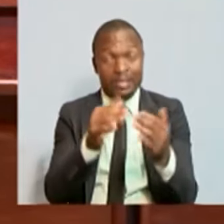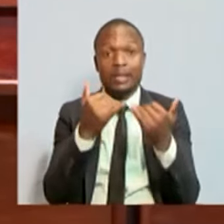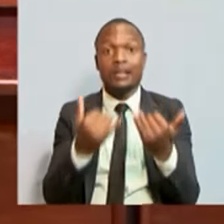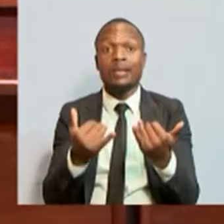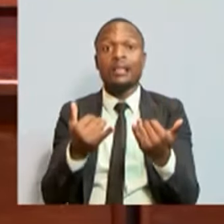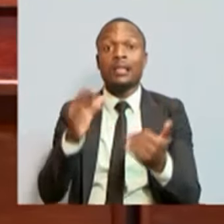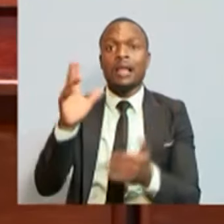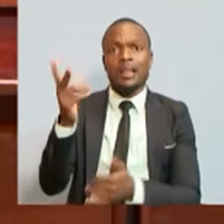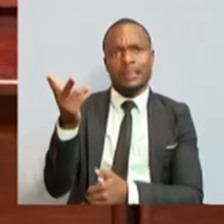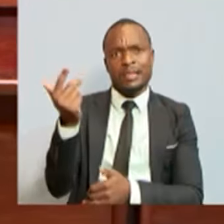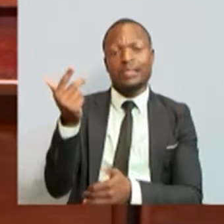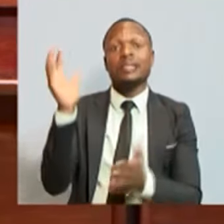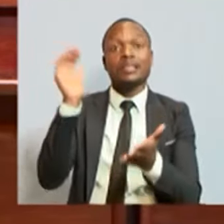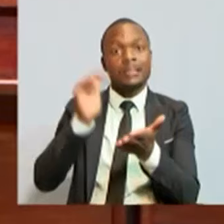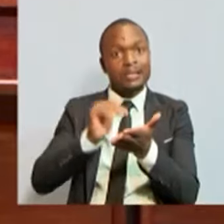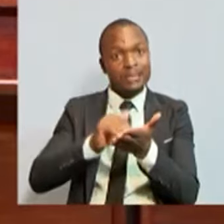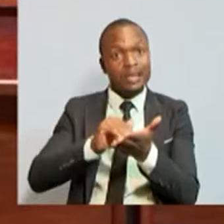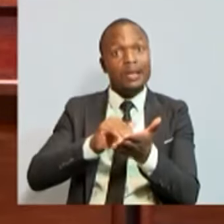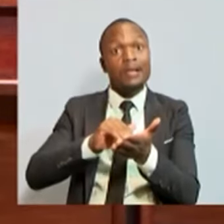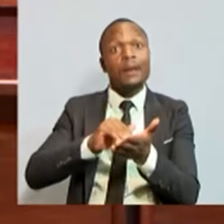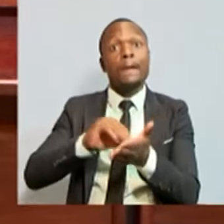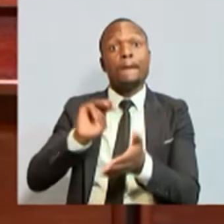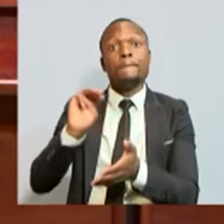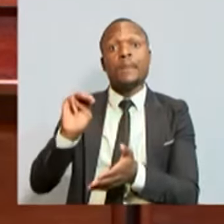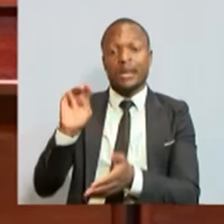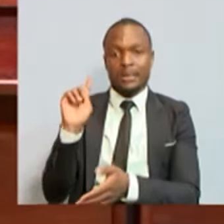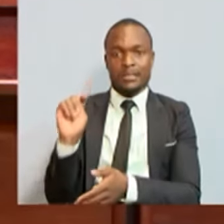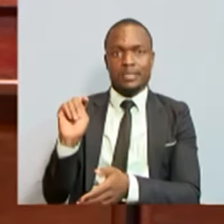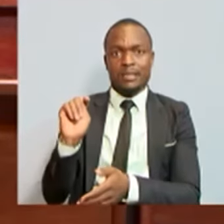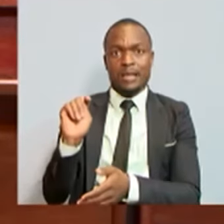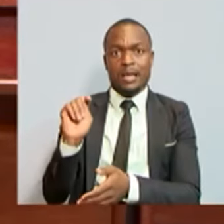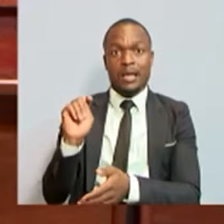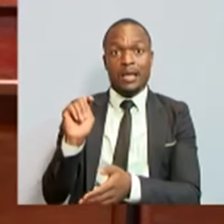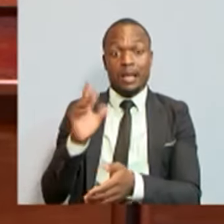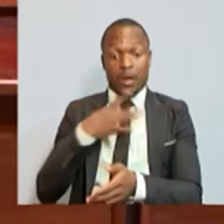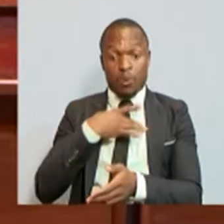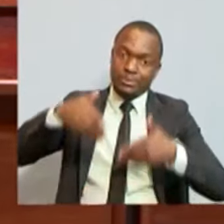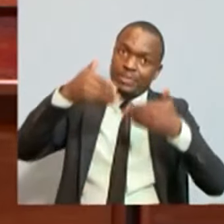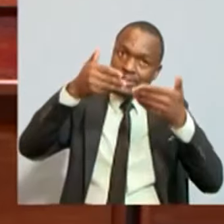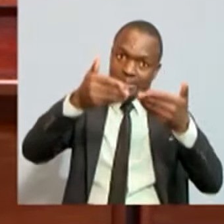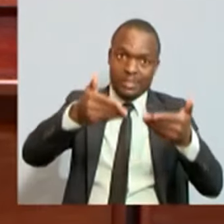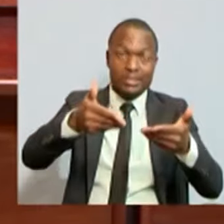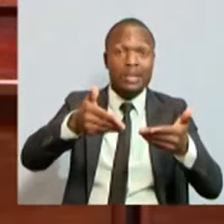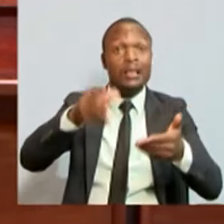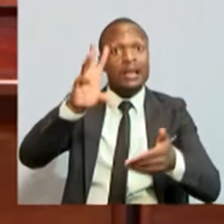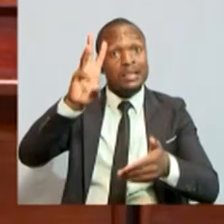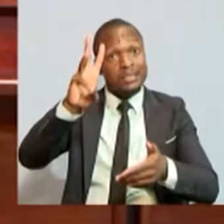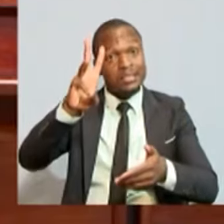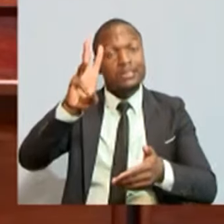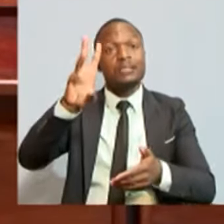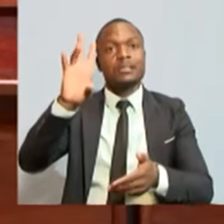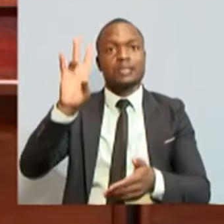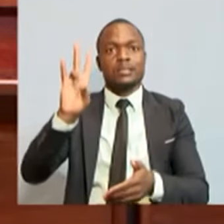over 13,000 metric tons of relief white maize has been released to 67